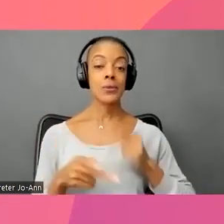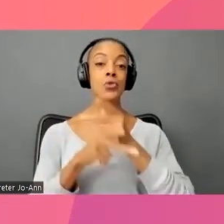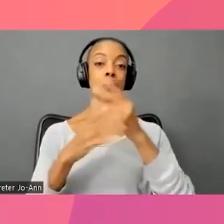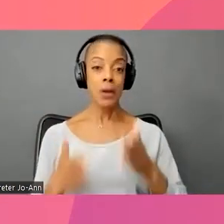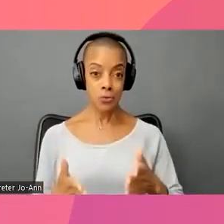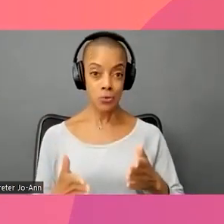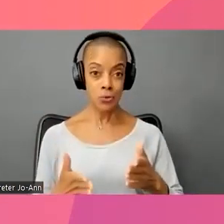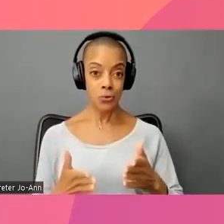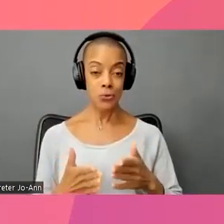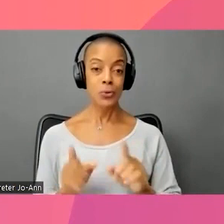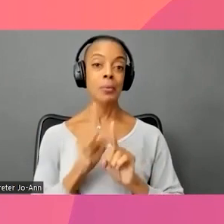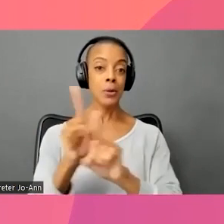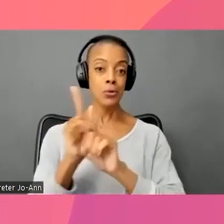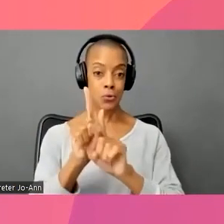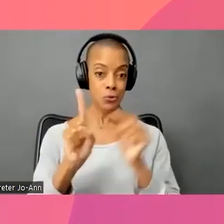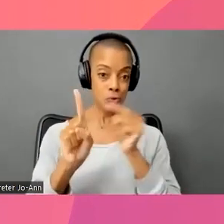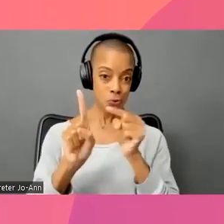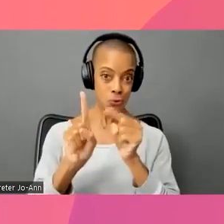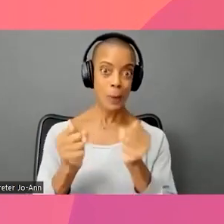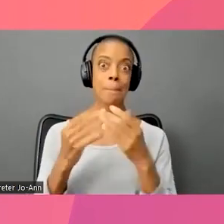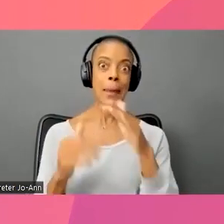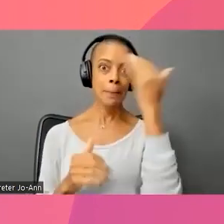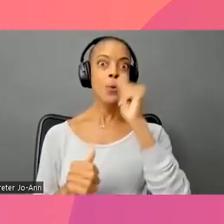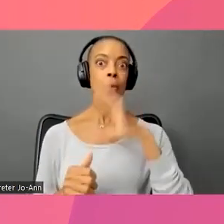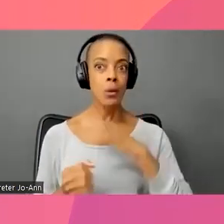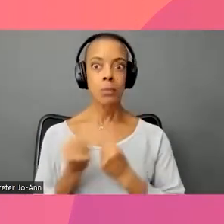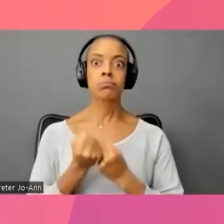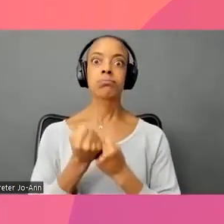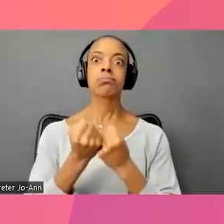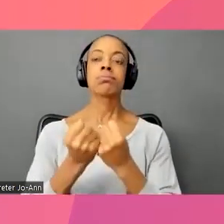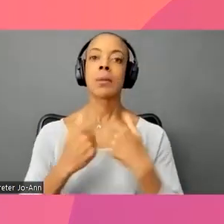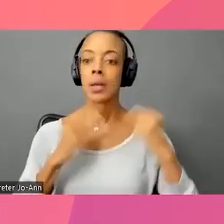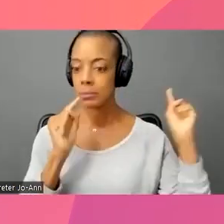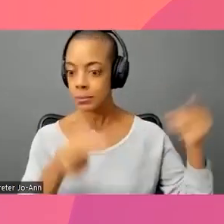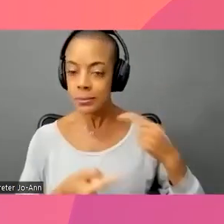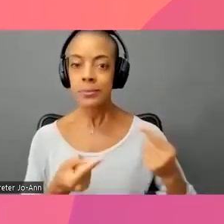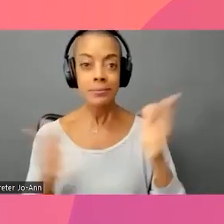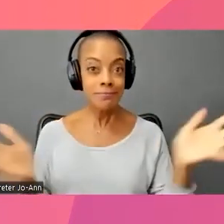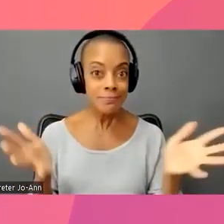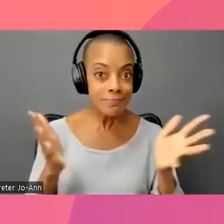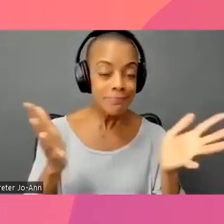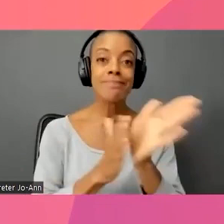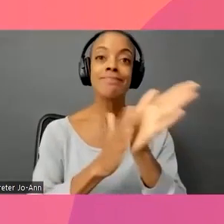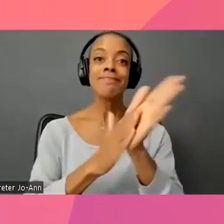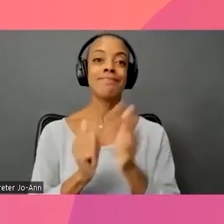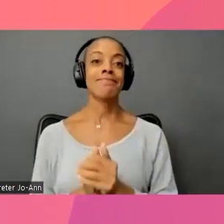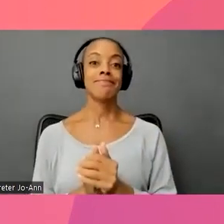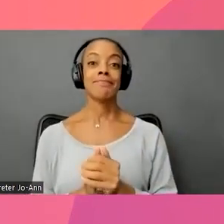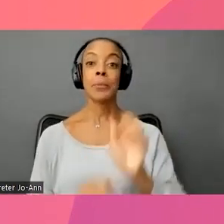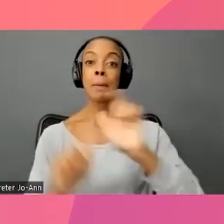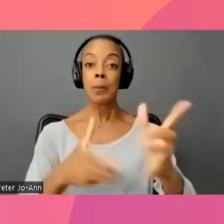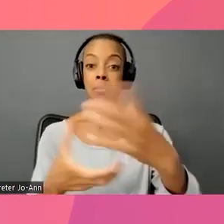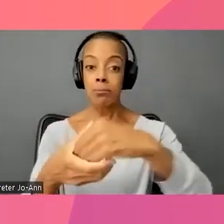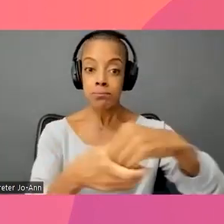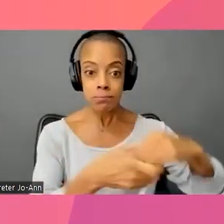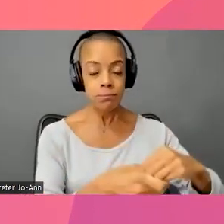supervisors, my mentors, the many Black women who have supported me along the way that have cheered me on, my participants, and